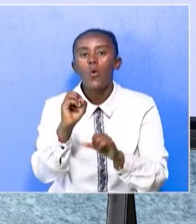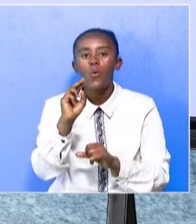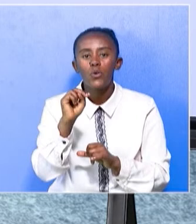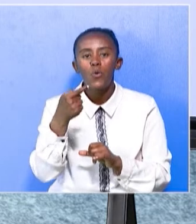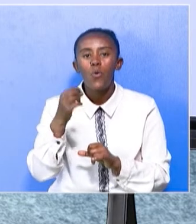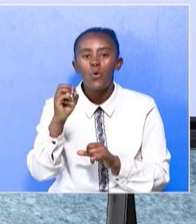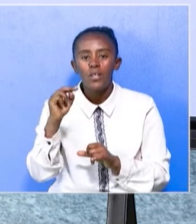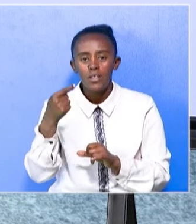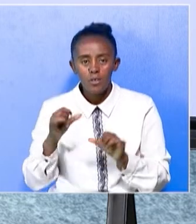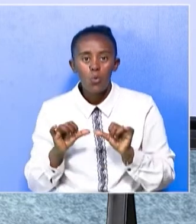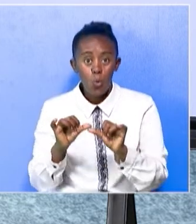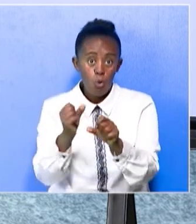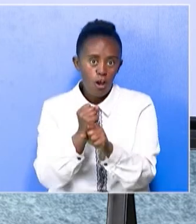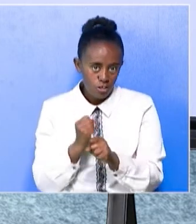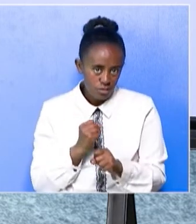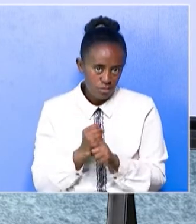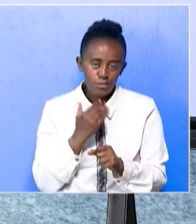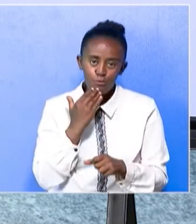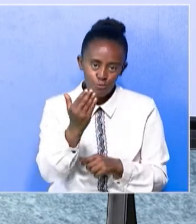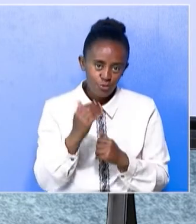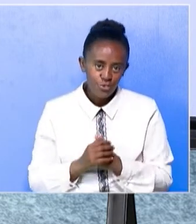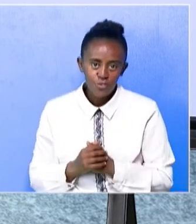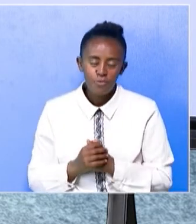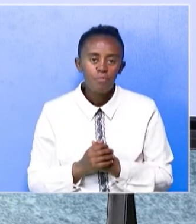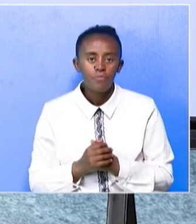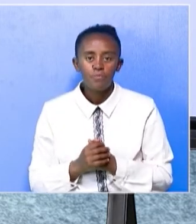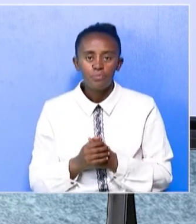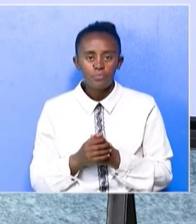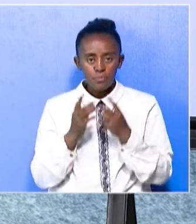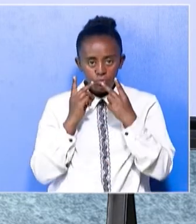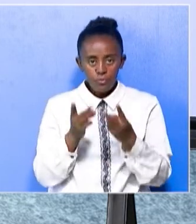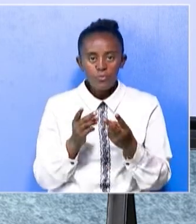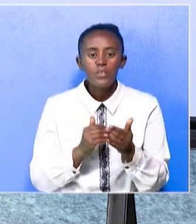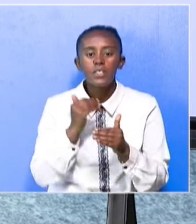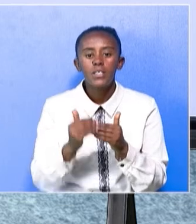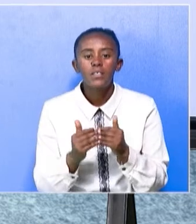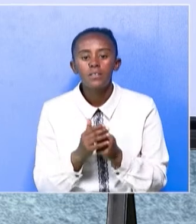actions. Good. Let's go and see the